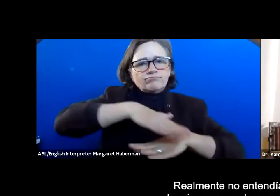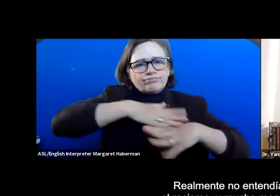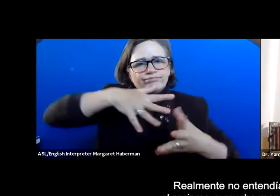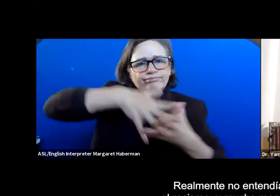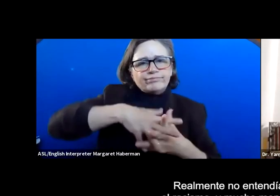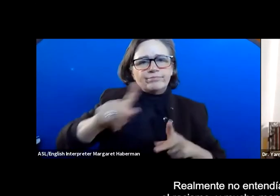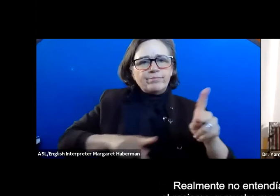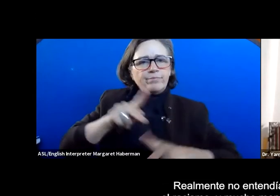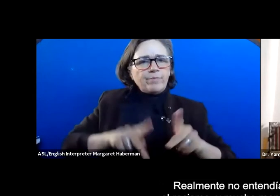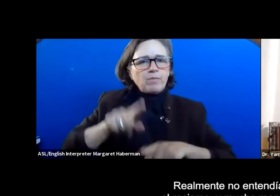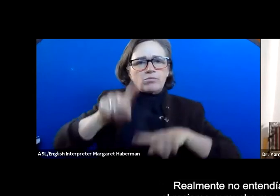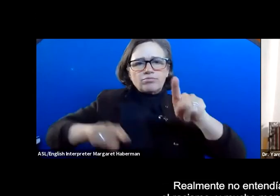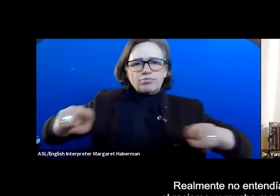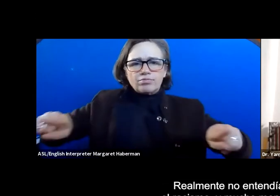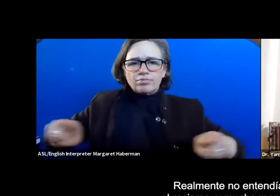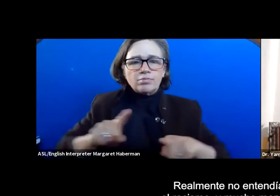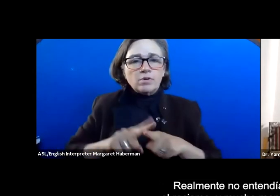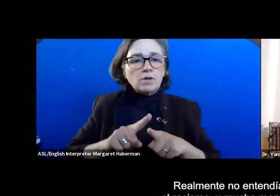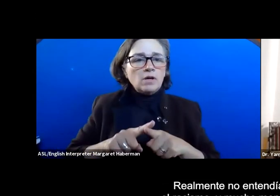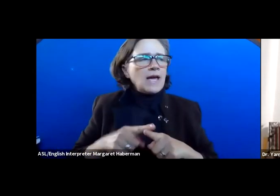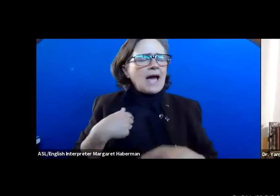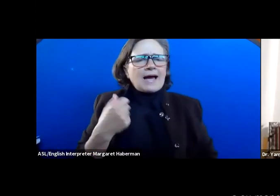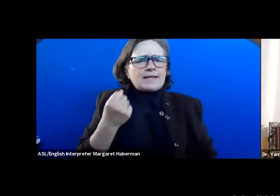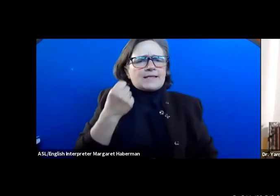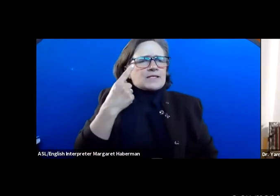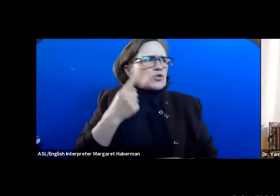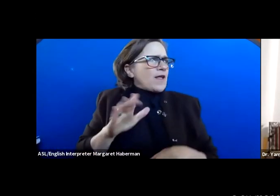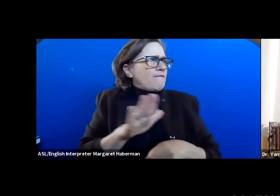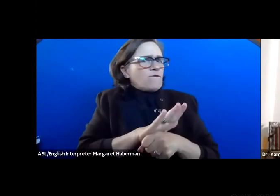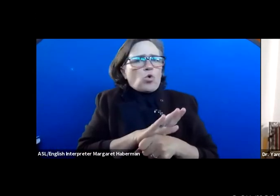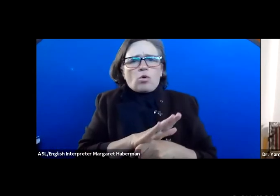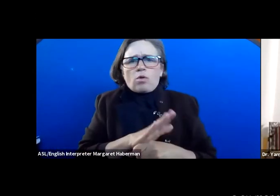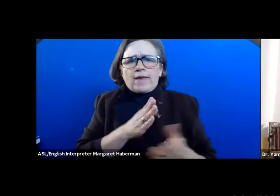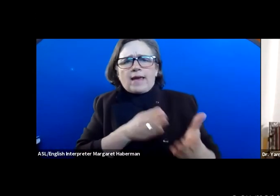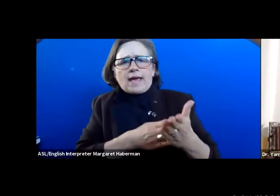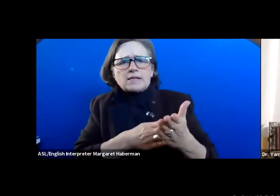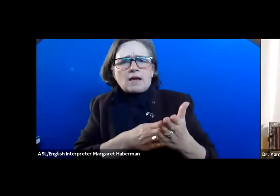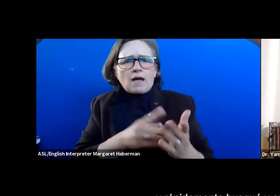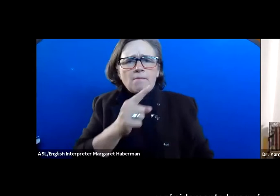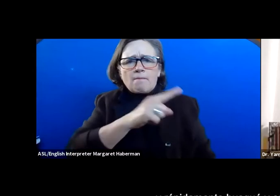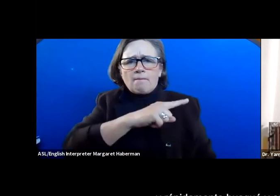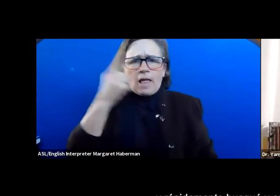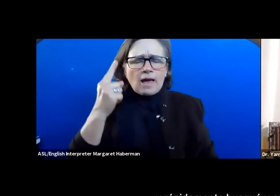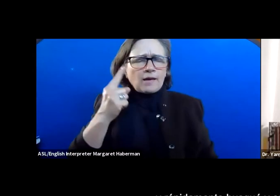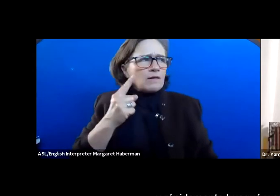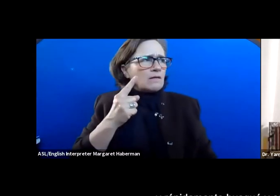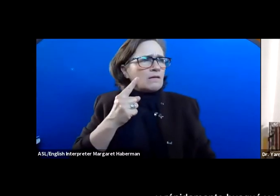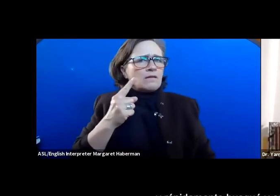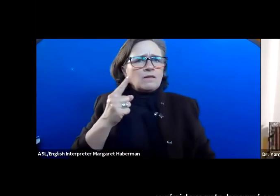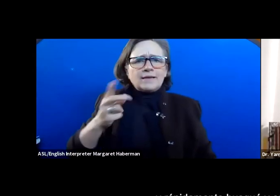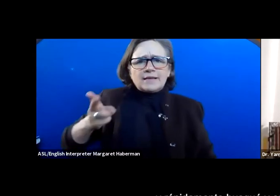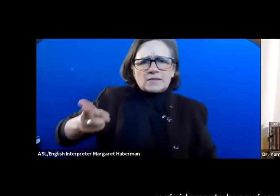much about racism, let alone anti-Blackness in its own way. And